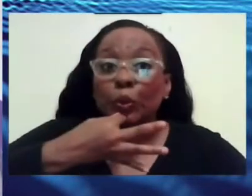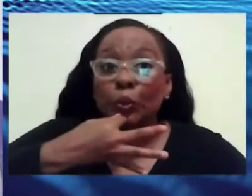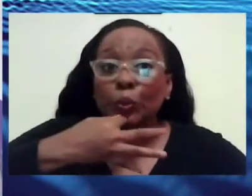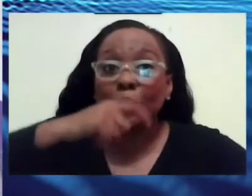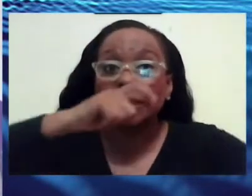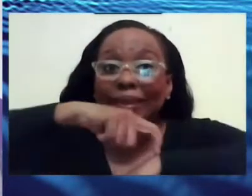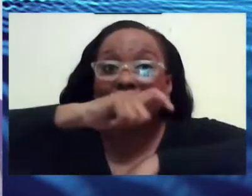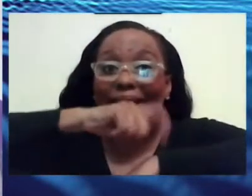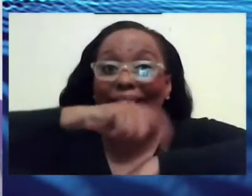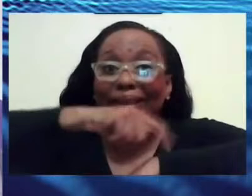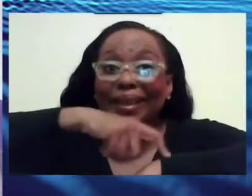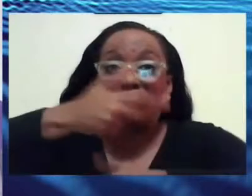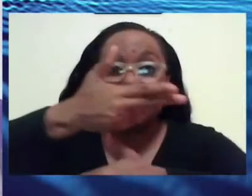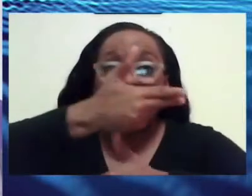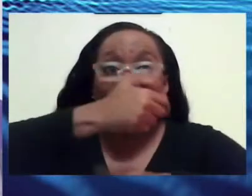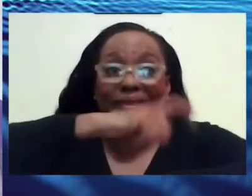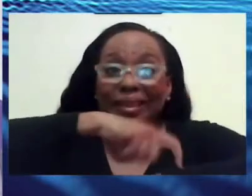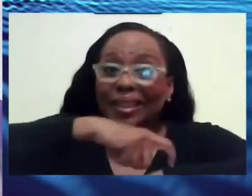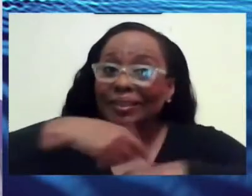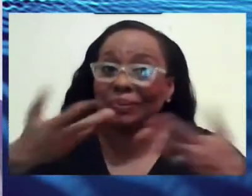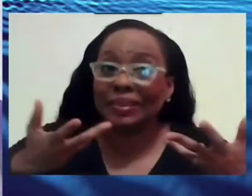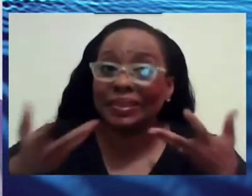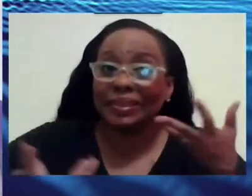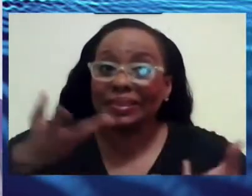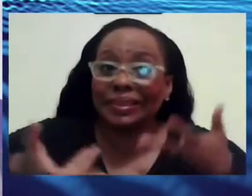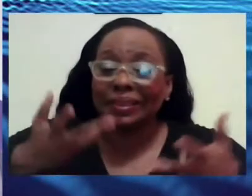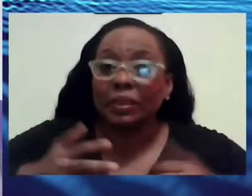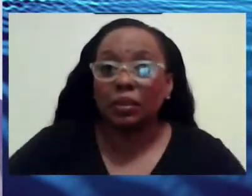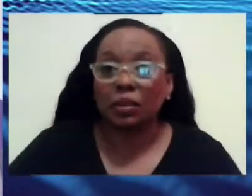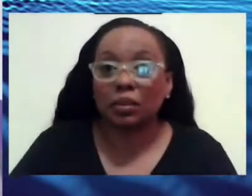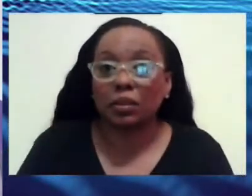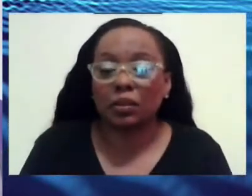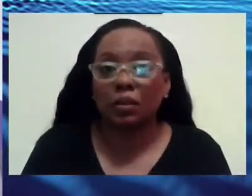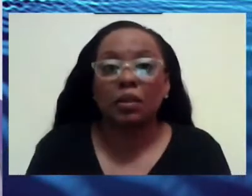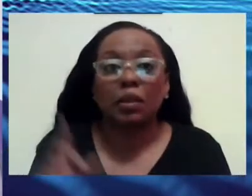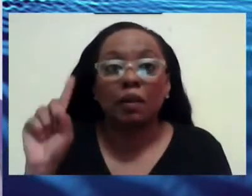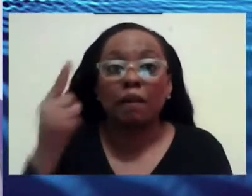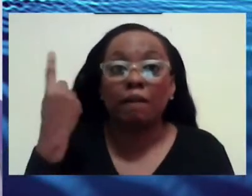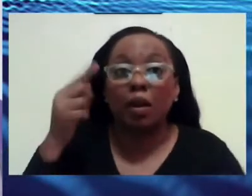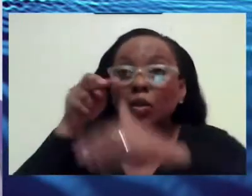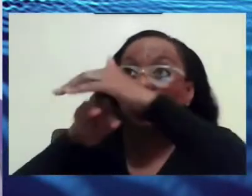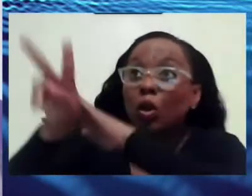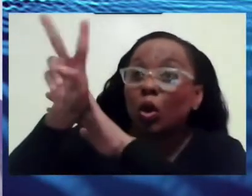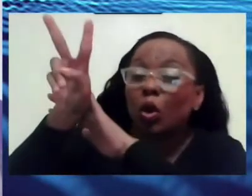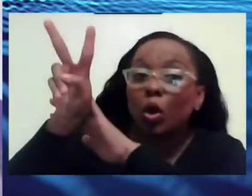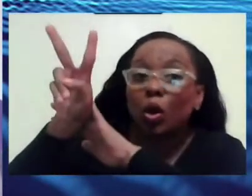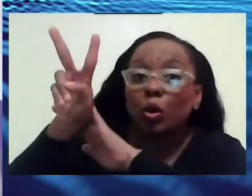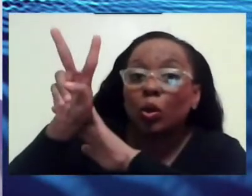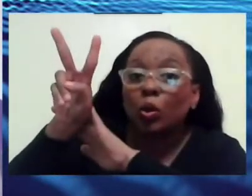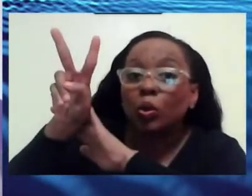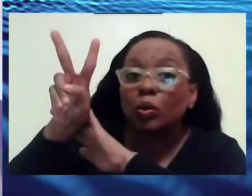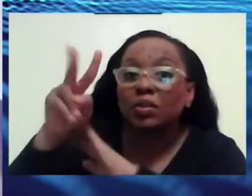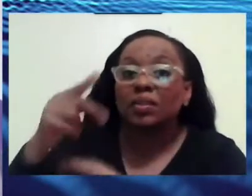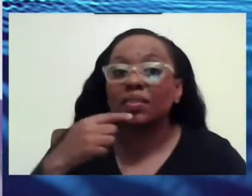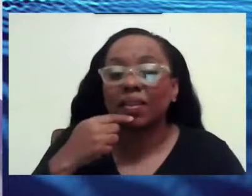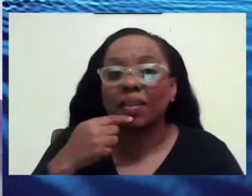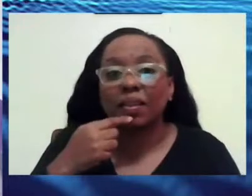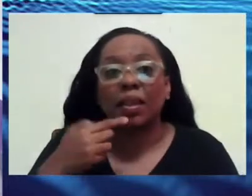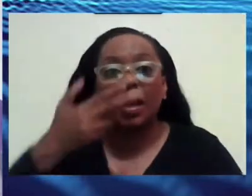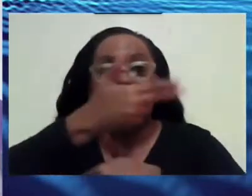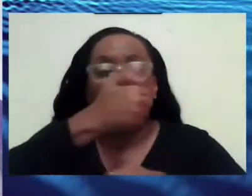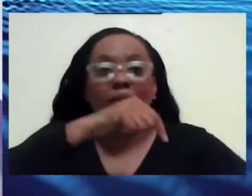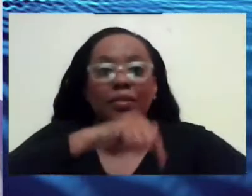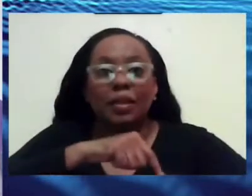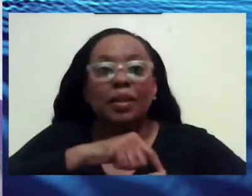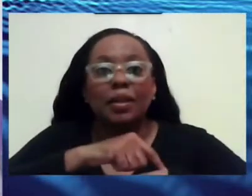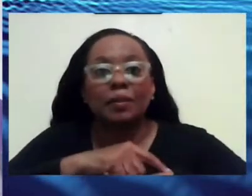bear in mind that the first forecast from Colorado State University is indicating an above average season, but